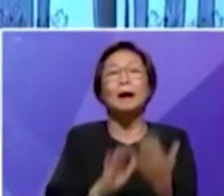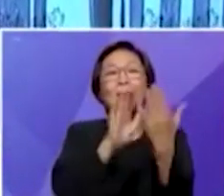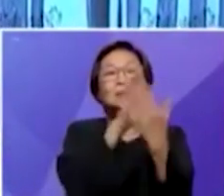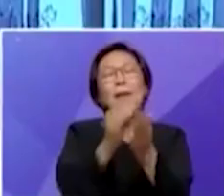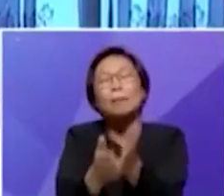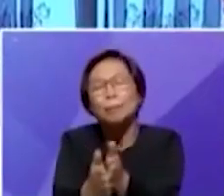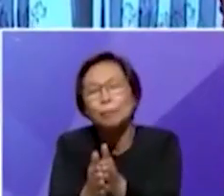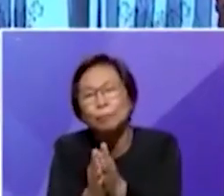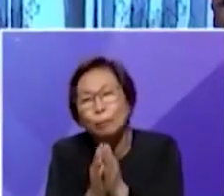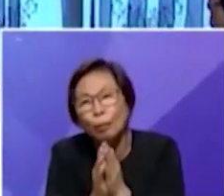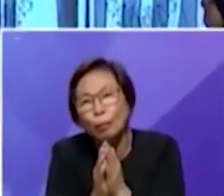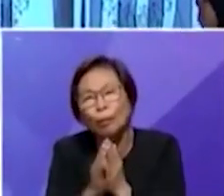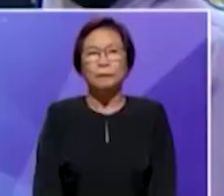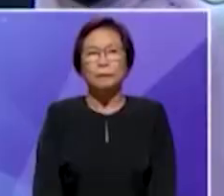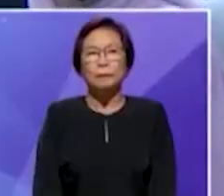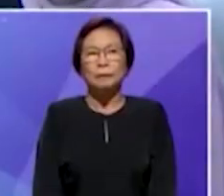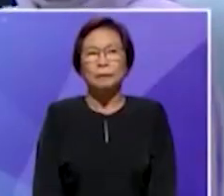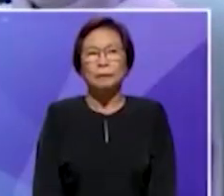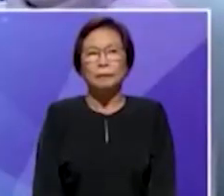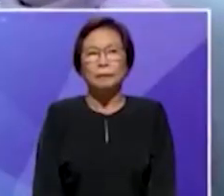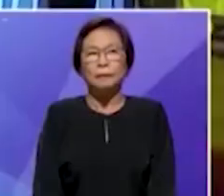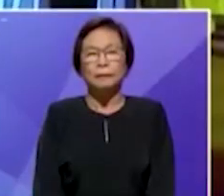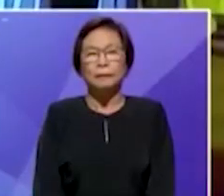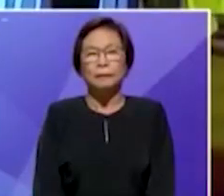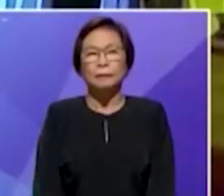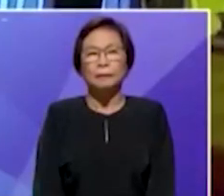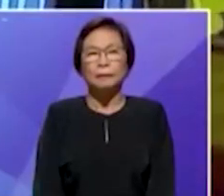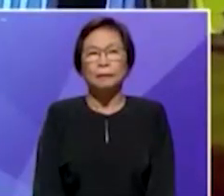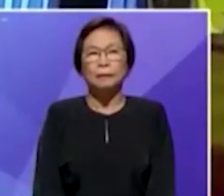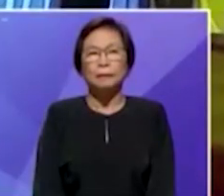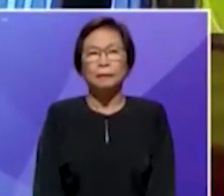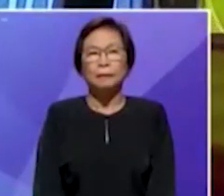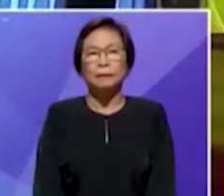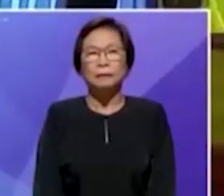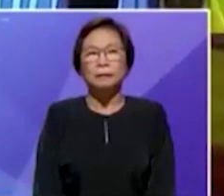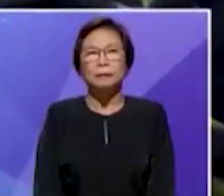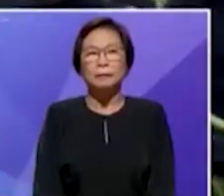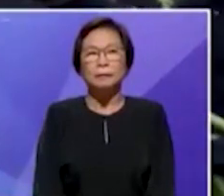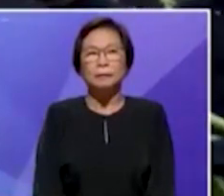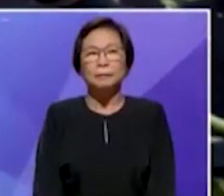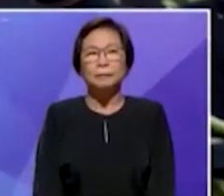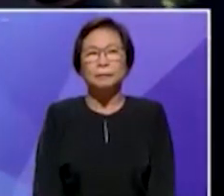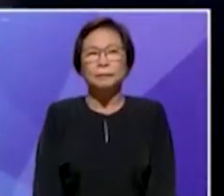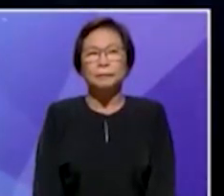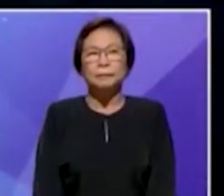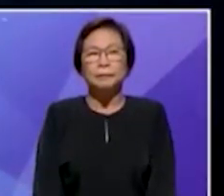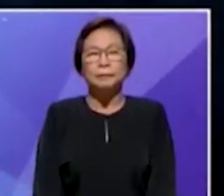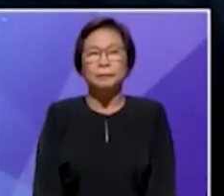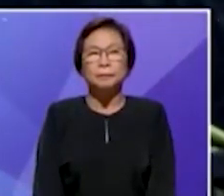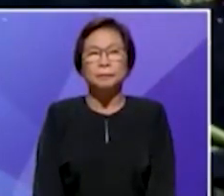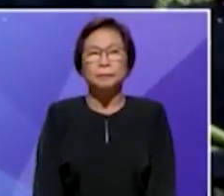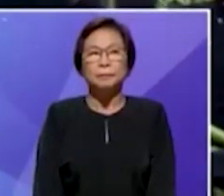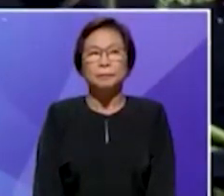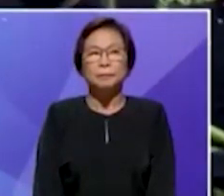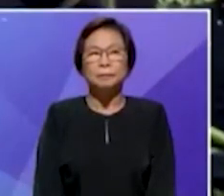dan memohon perkenan ke bawah dunia. Malaysia swore in a new Prime Minister, Ismail Sabri Yaakob, as the Southeast Asian